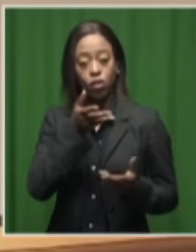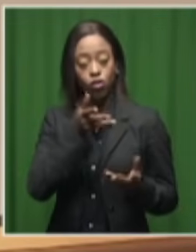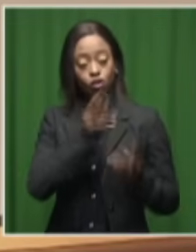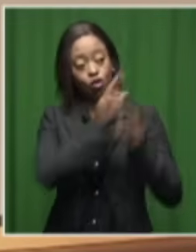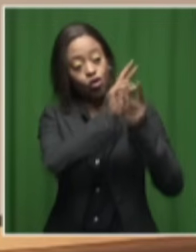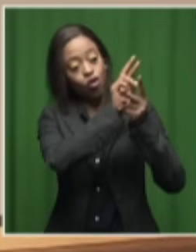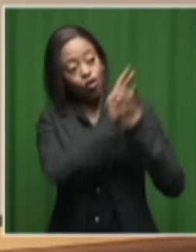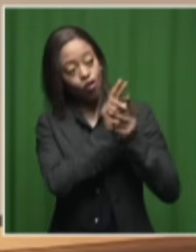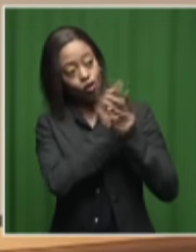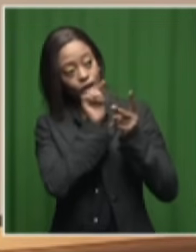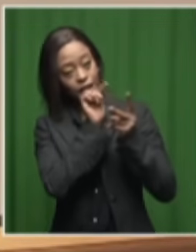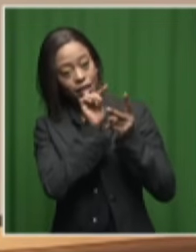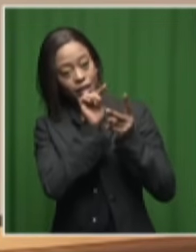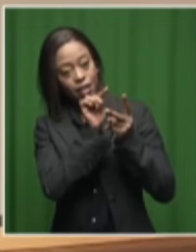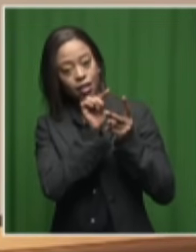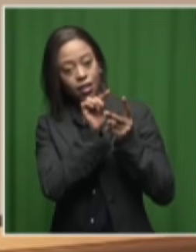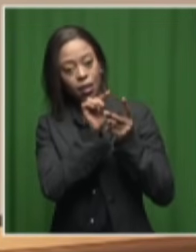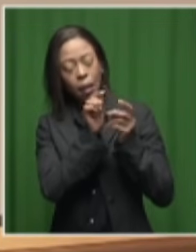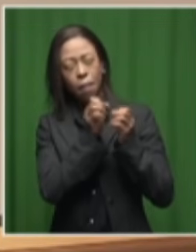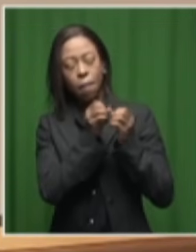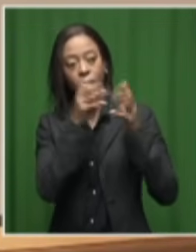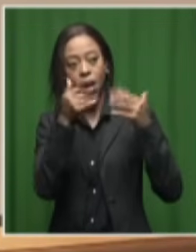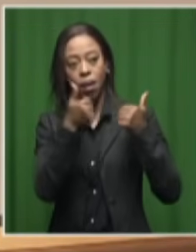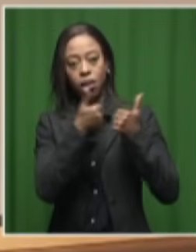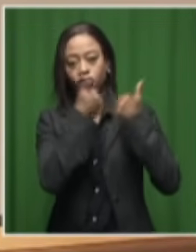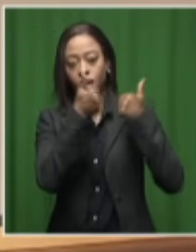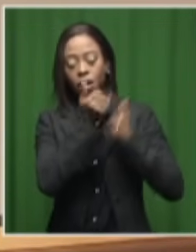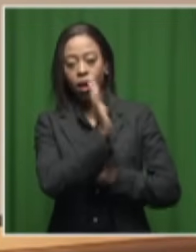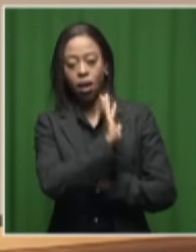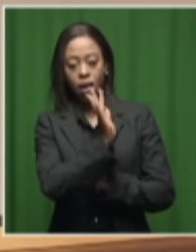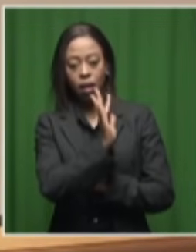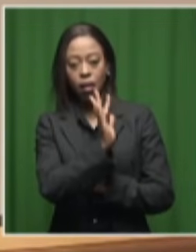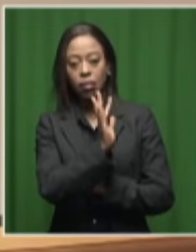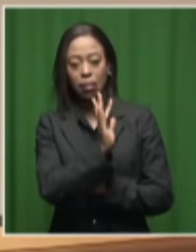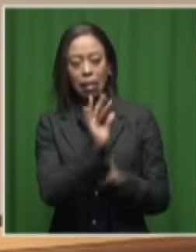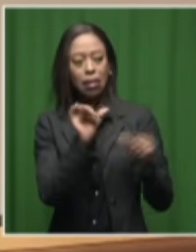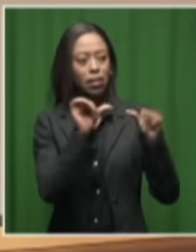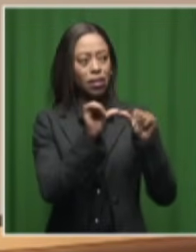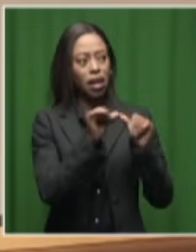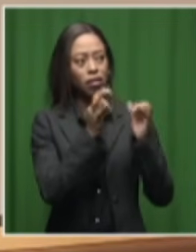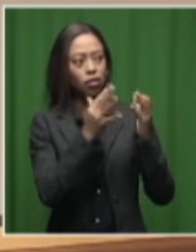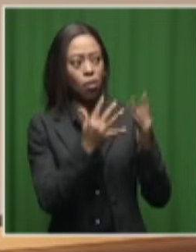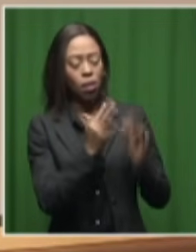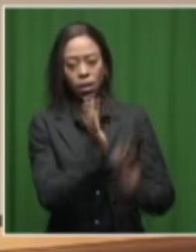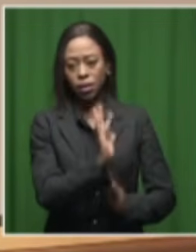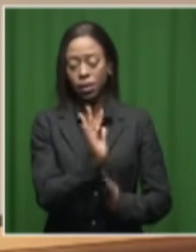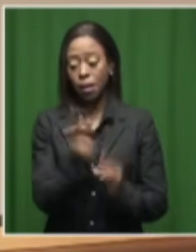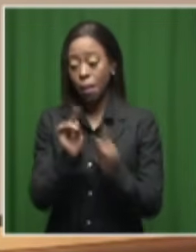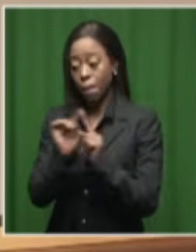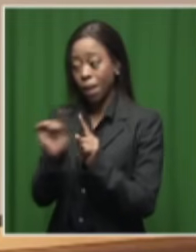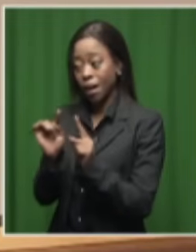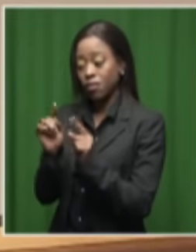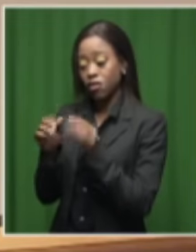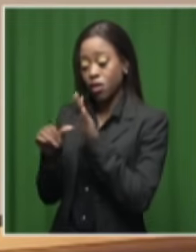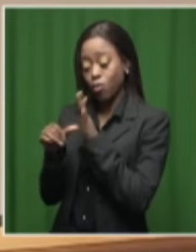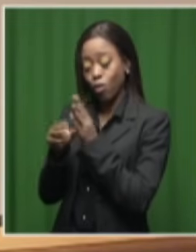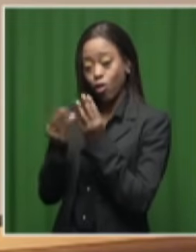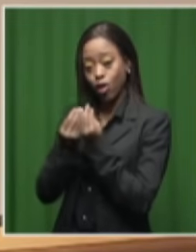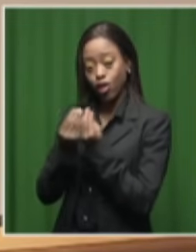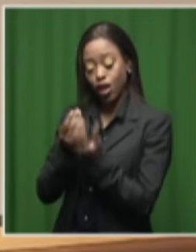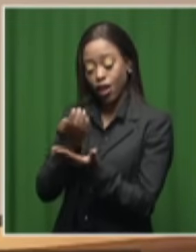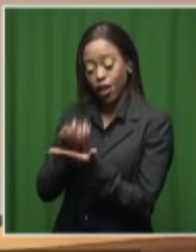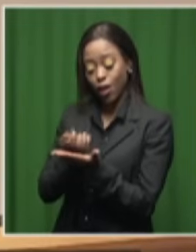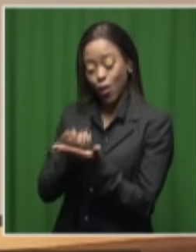on its own is not a major problem. It's not the size of the debt that matters. What matters is the capacity of the economy to